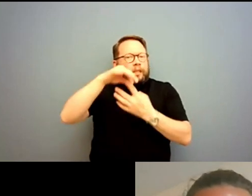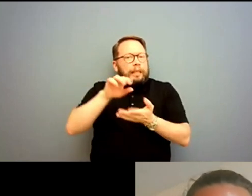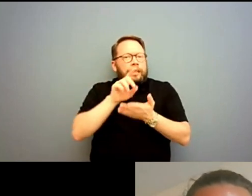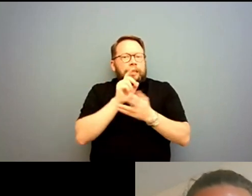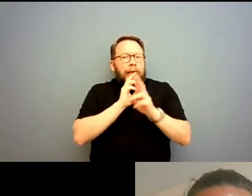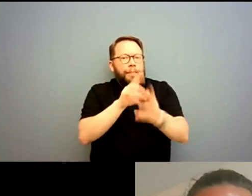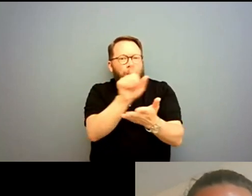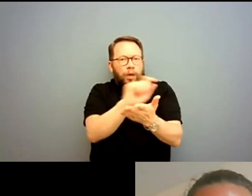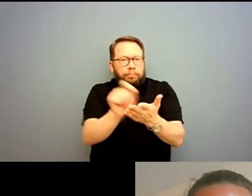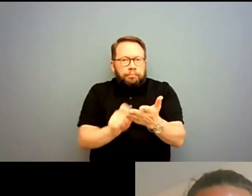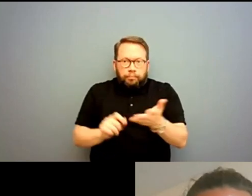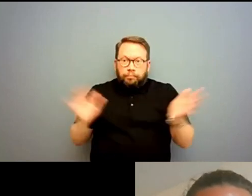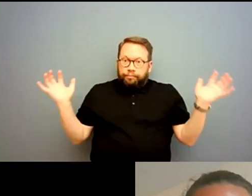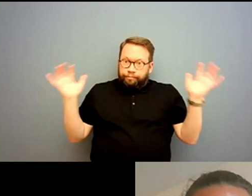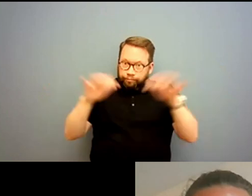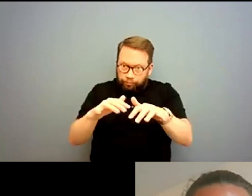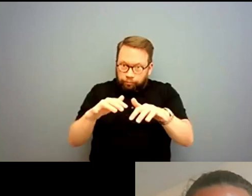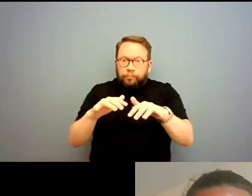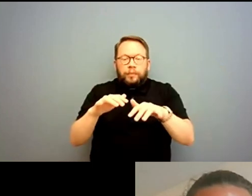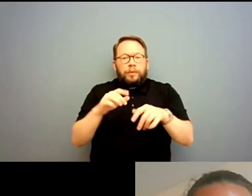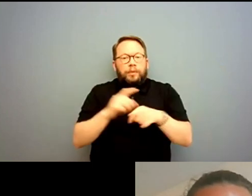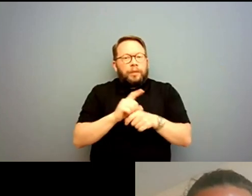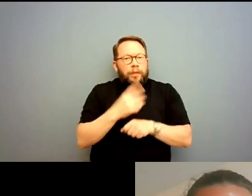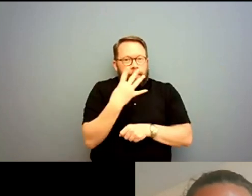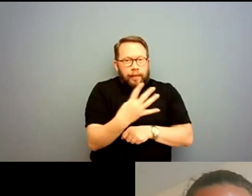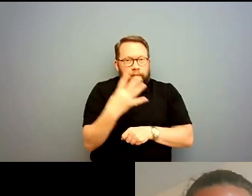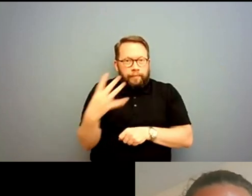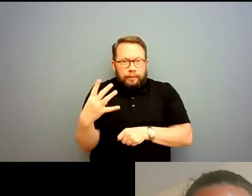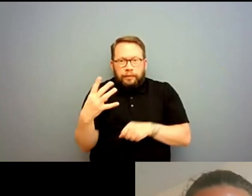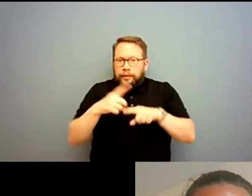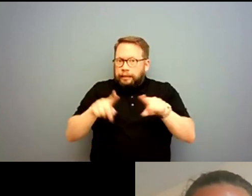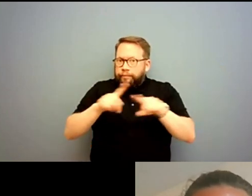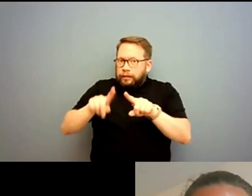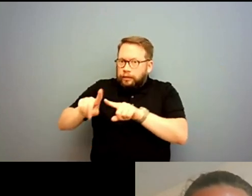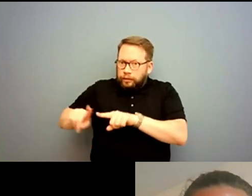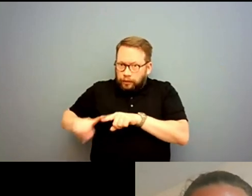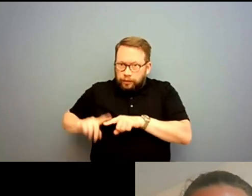14 country-specific rapporteurs, for example, North Korea,